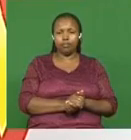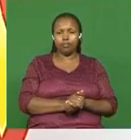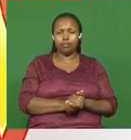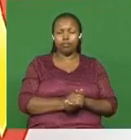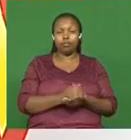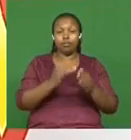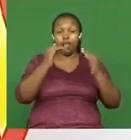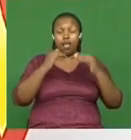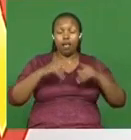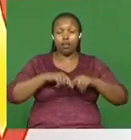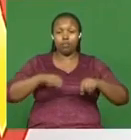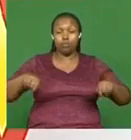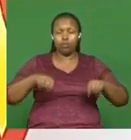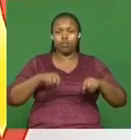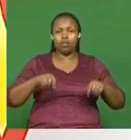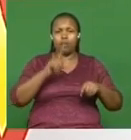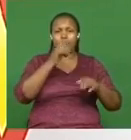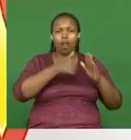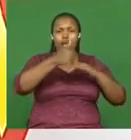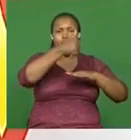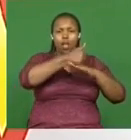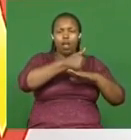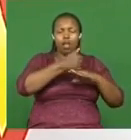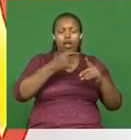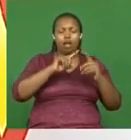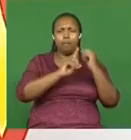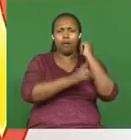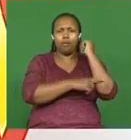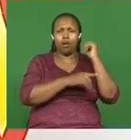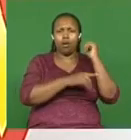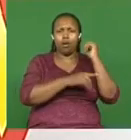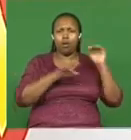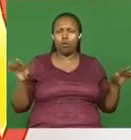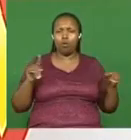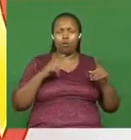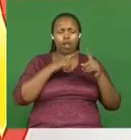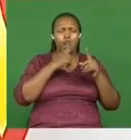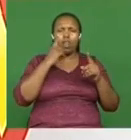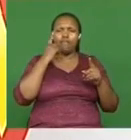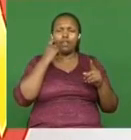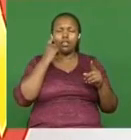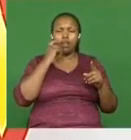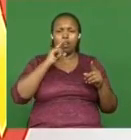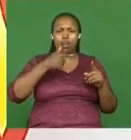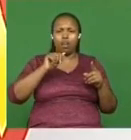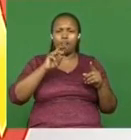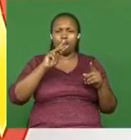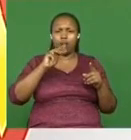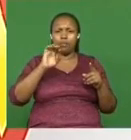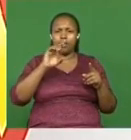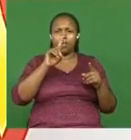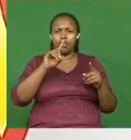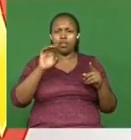Kude emidlalo sihlalo licembu lembabane swaloza Victor Gamedze sulileleke umndeni bangani kanye